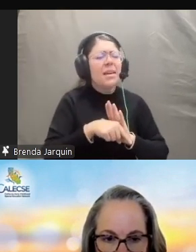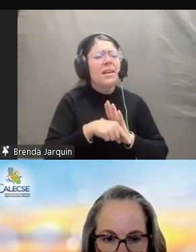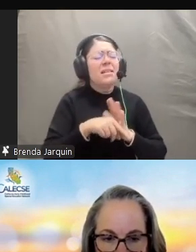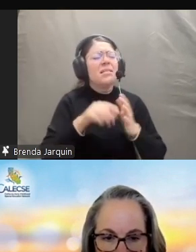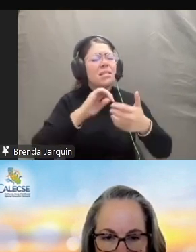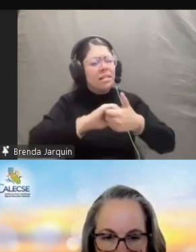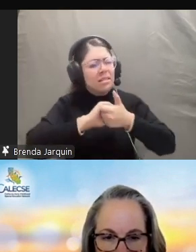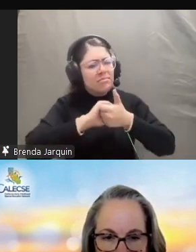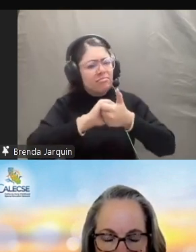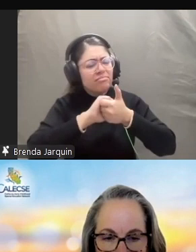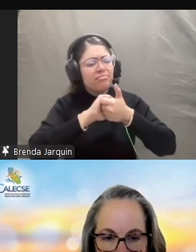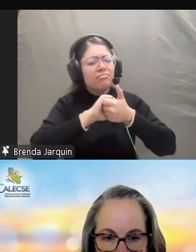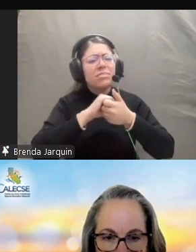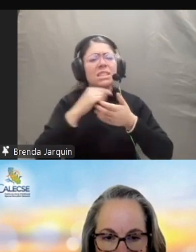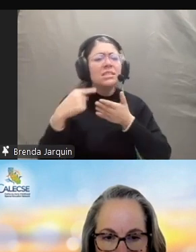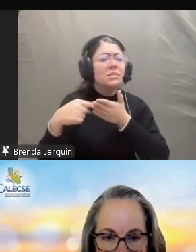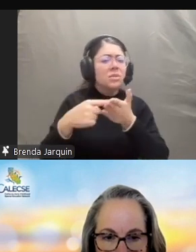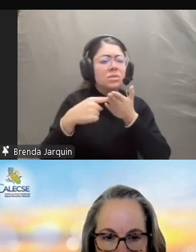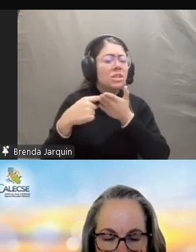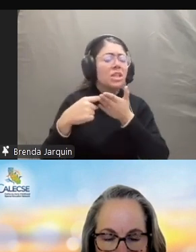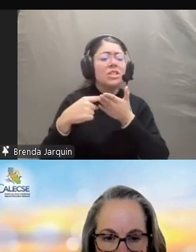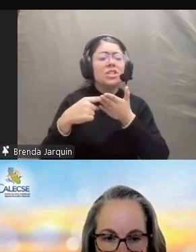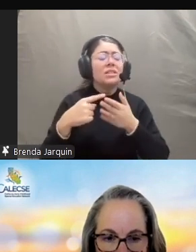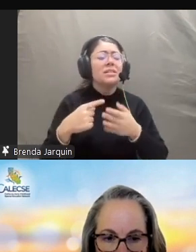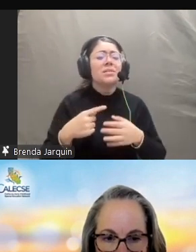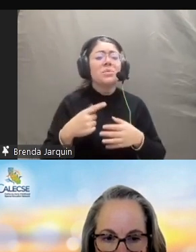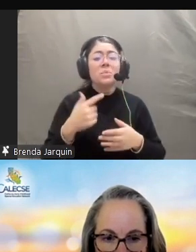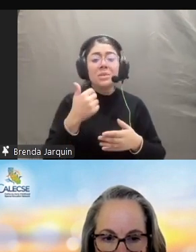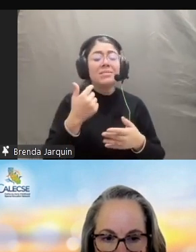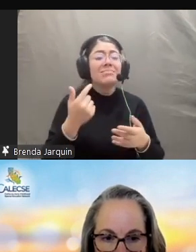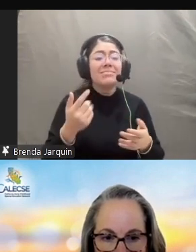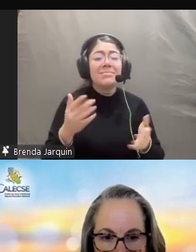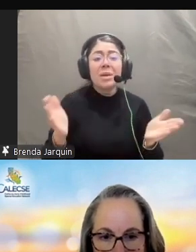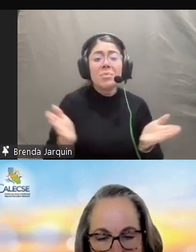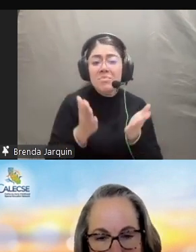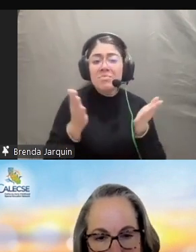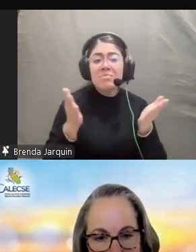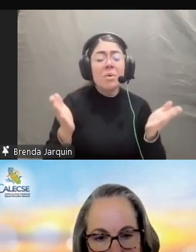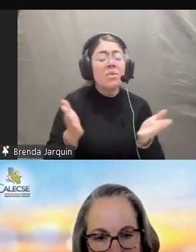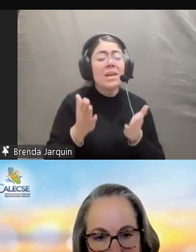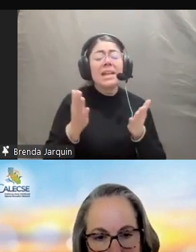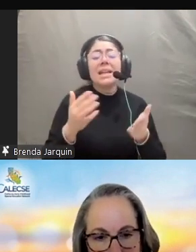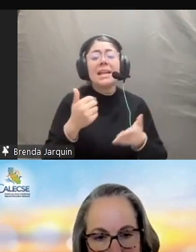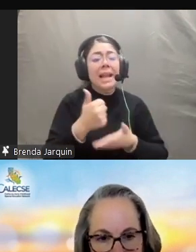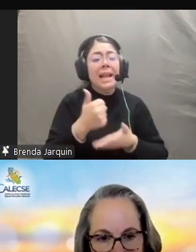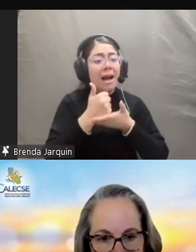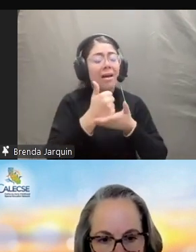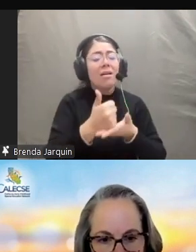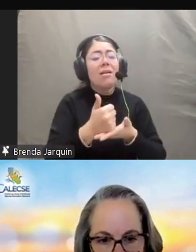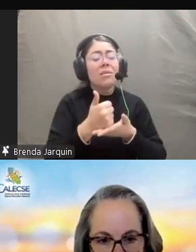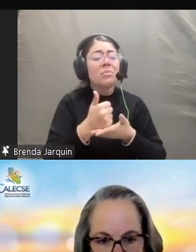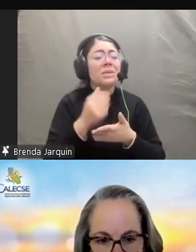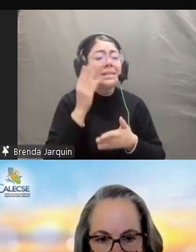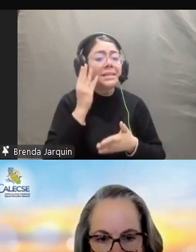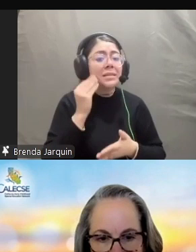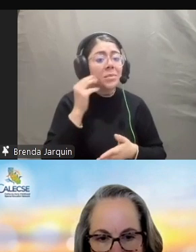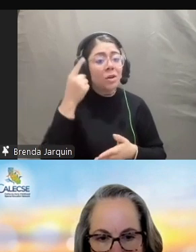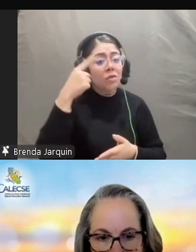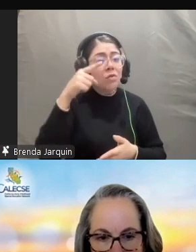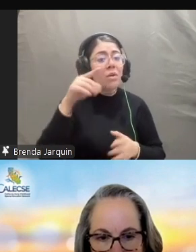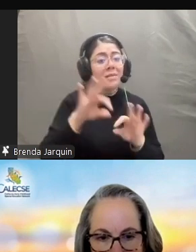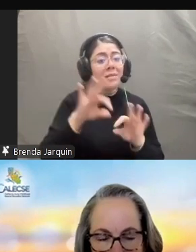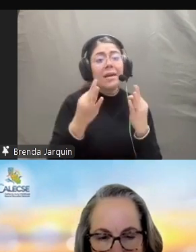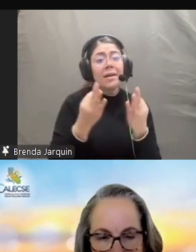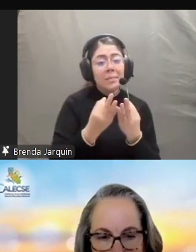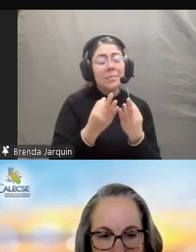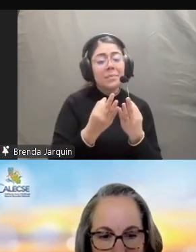really based on helping all of our families that we serve. So we already had a practice in San